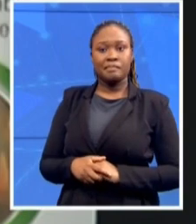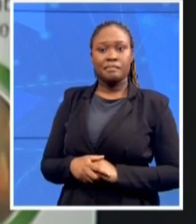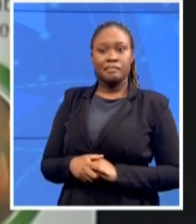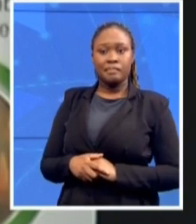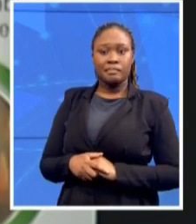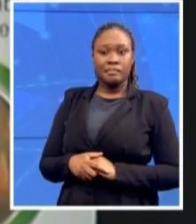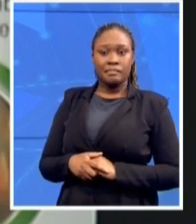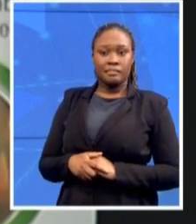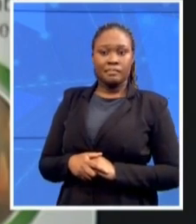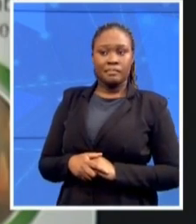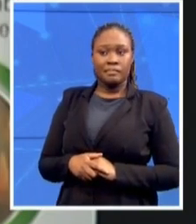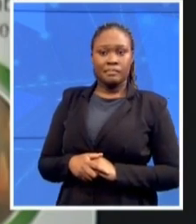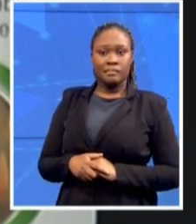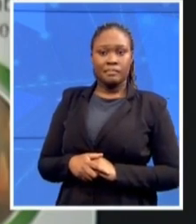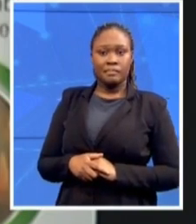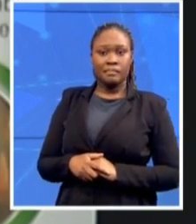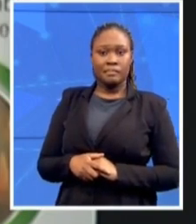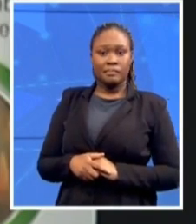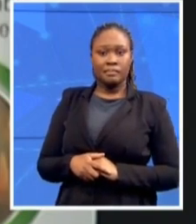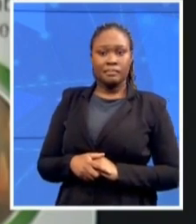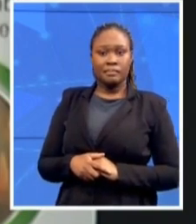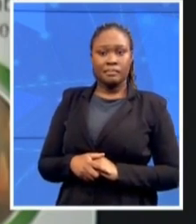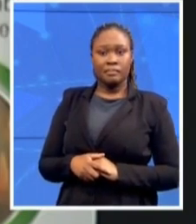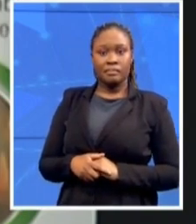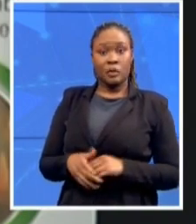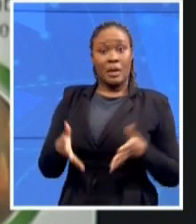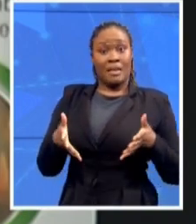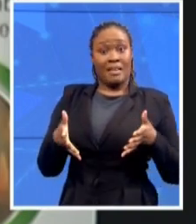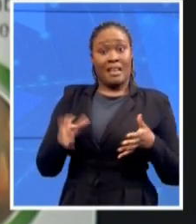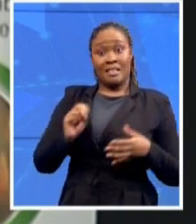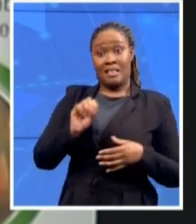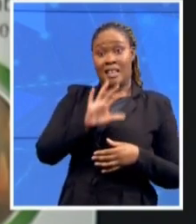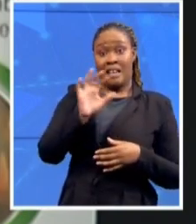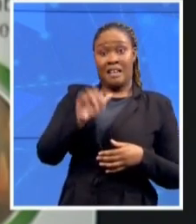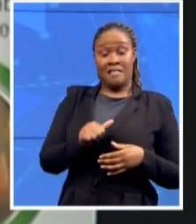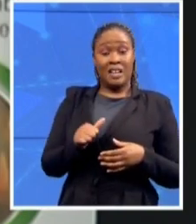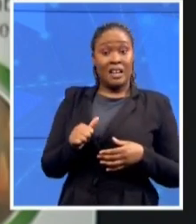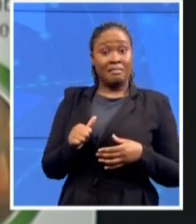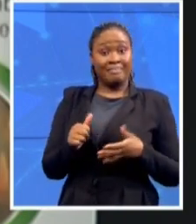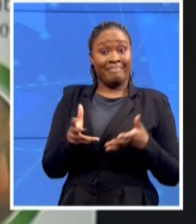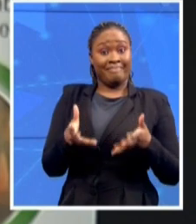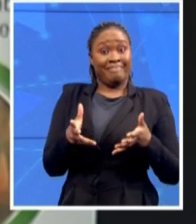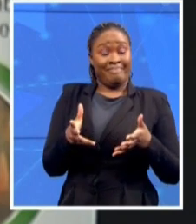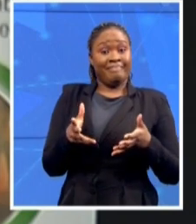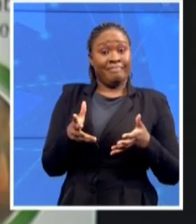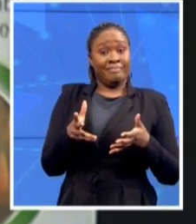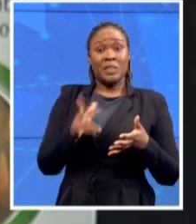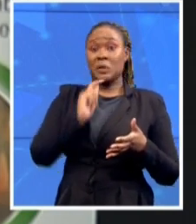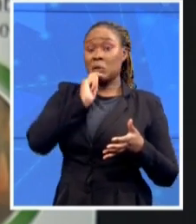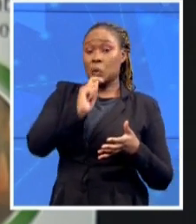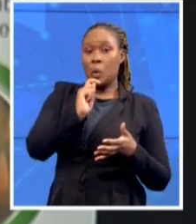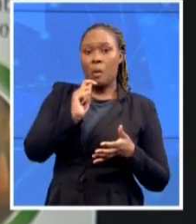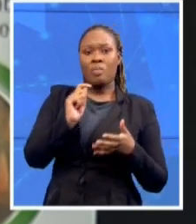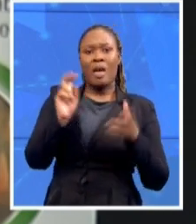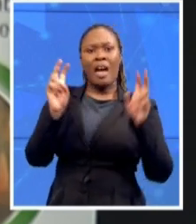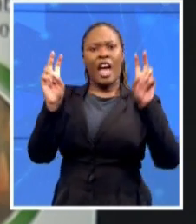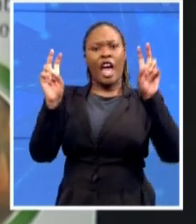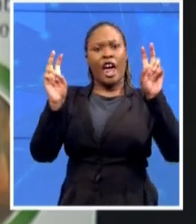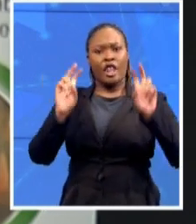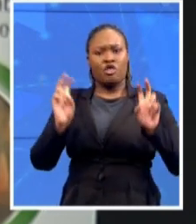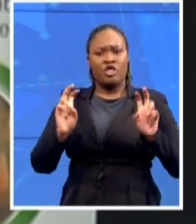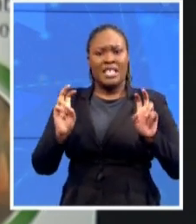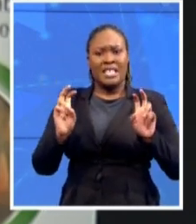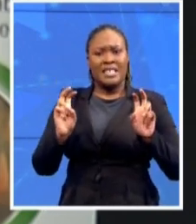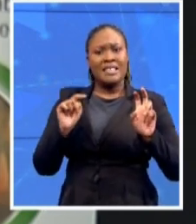In South Africa. That really should be the only energy debate in our country. How to make that happen